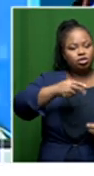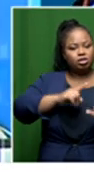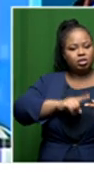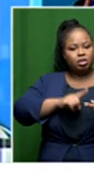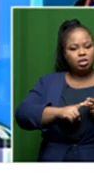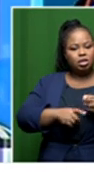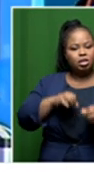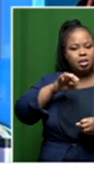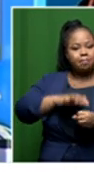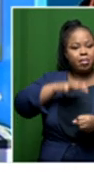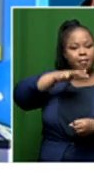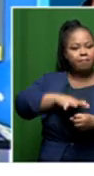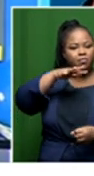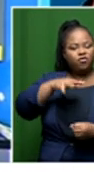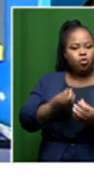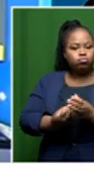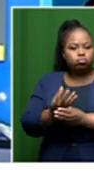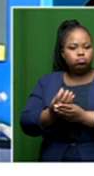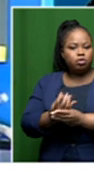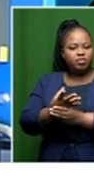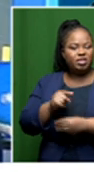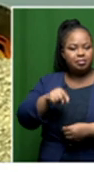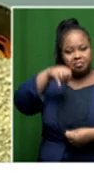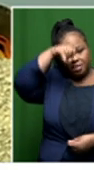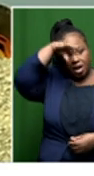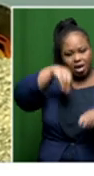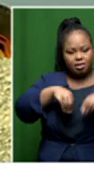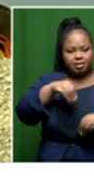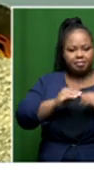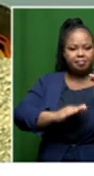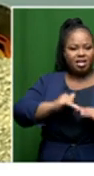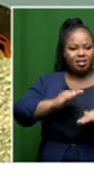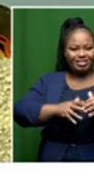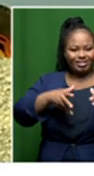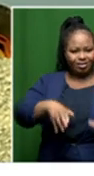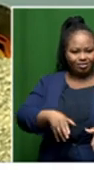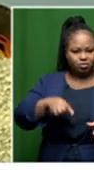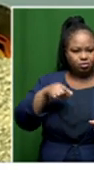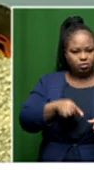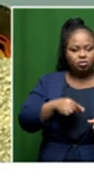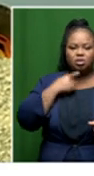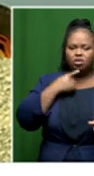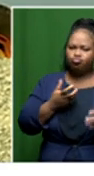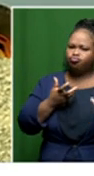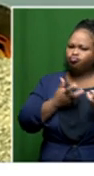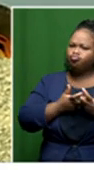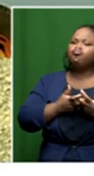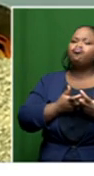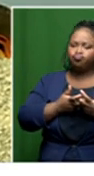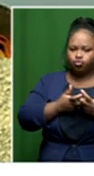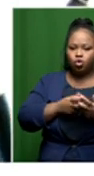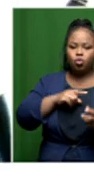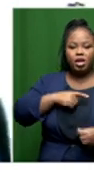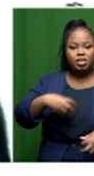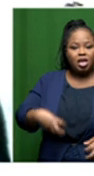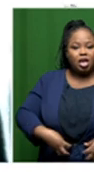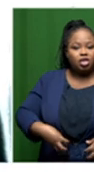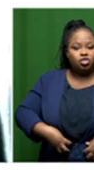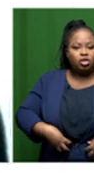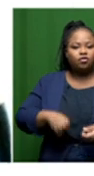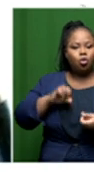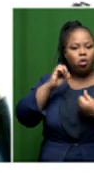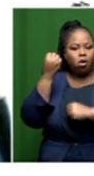recharge pump have also been built on the mine premises anglo says it will be retrofitting hydrogen-powered engines